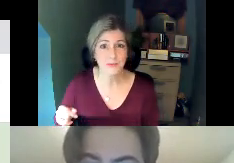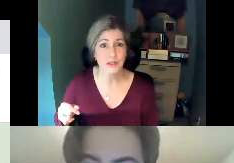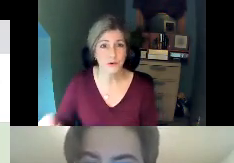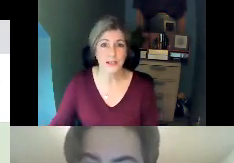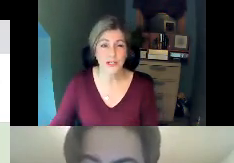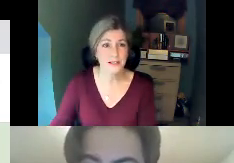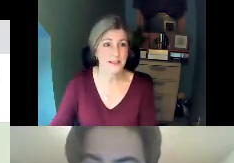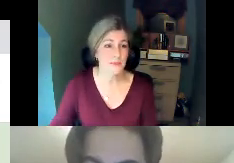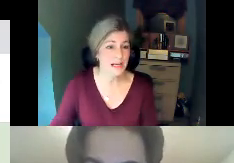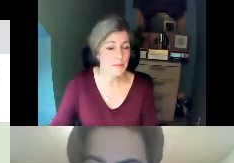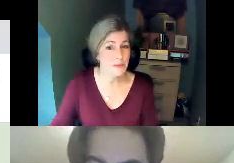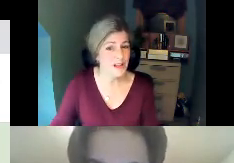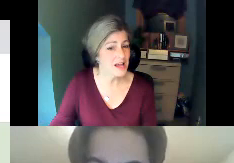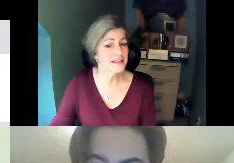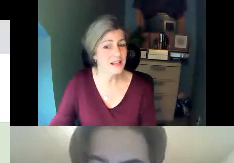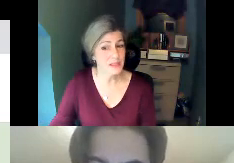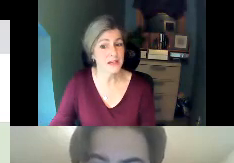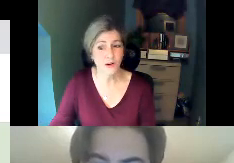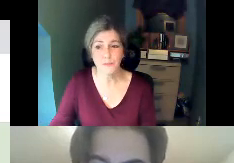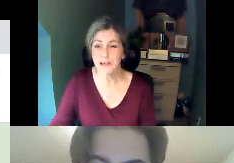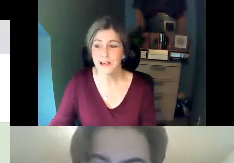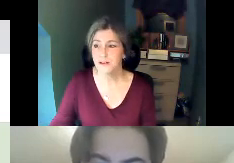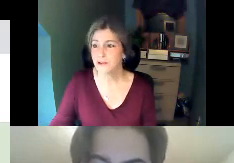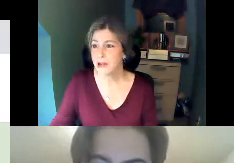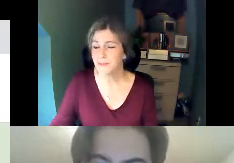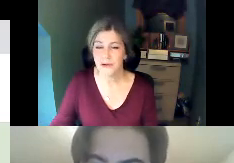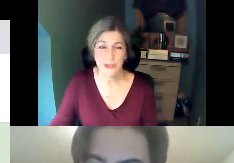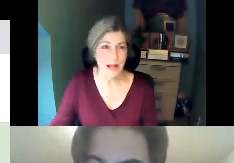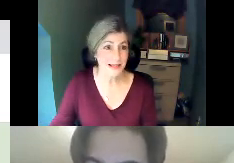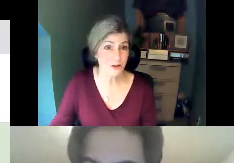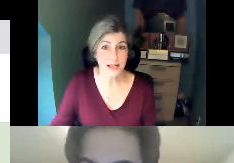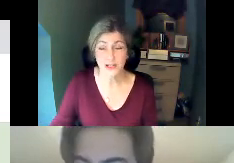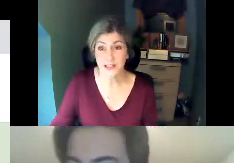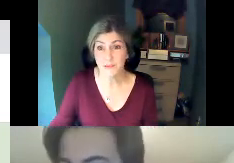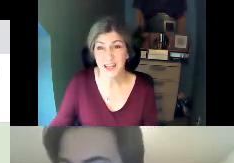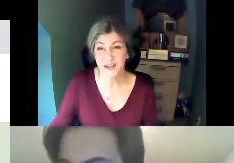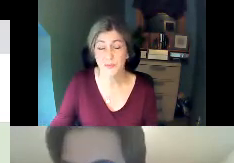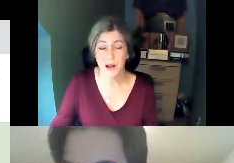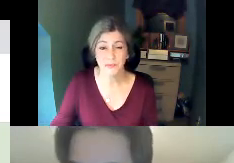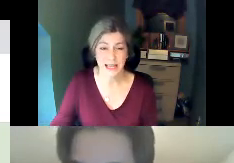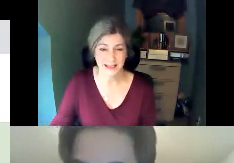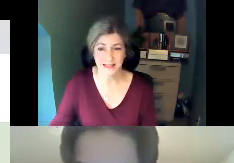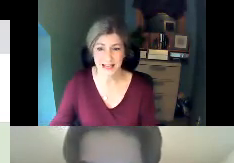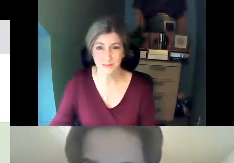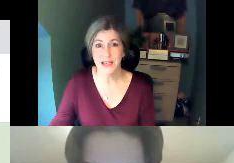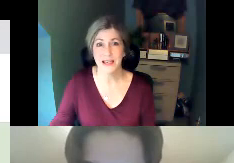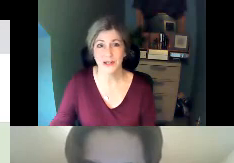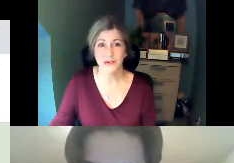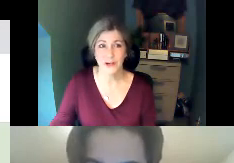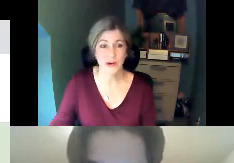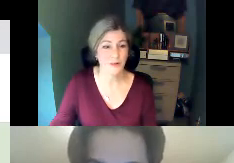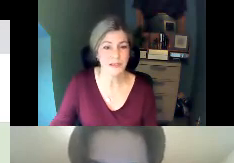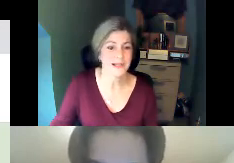You asked some good questions, some that come up a lot and some that don't. But remember, if you ask a question, somebody else probably has the same